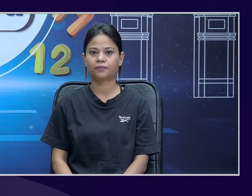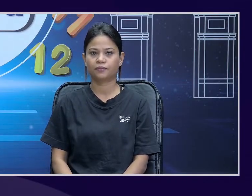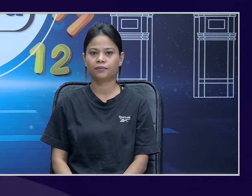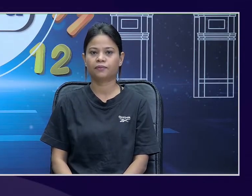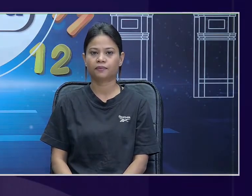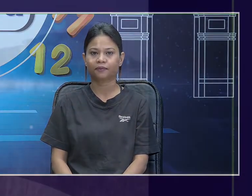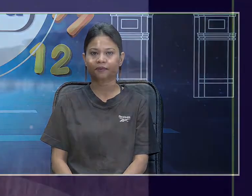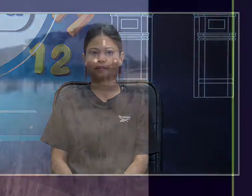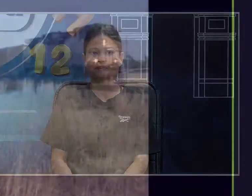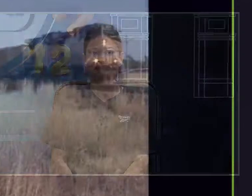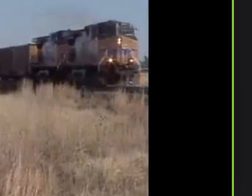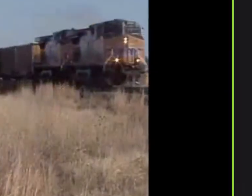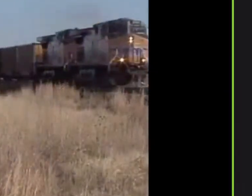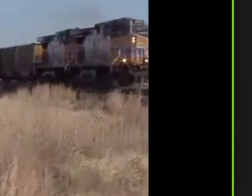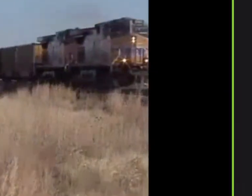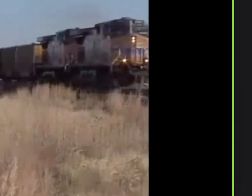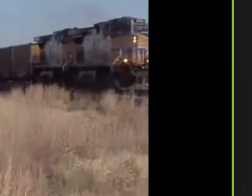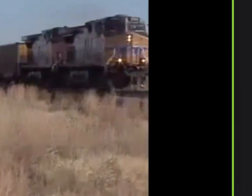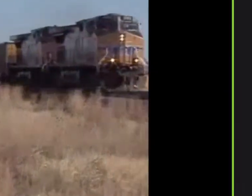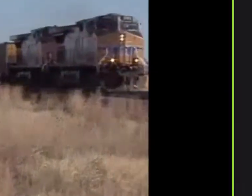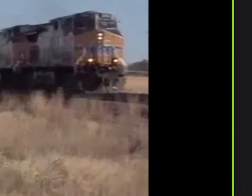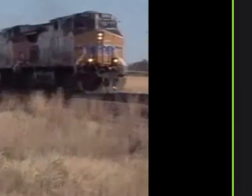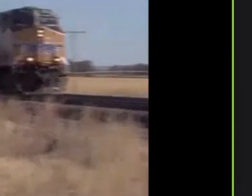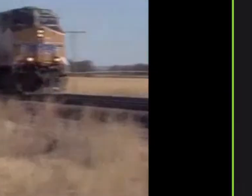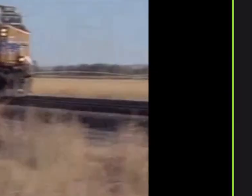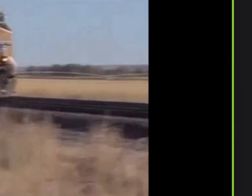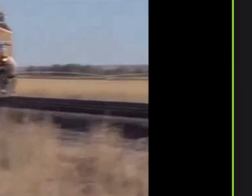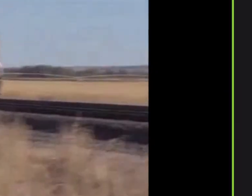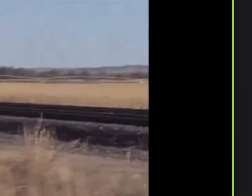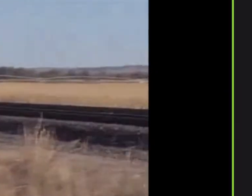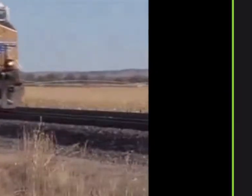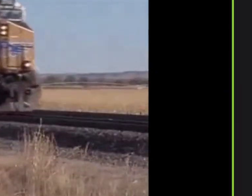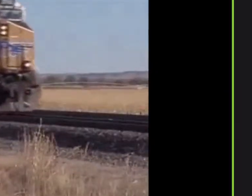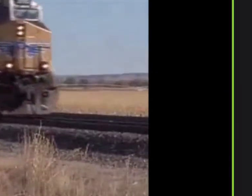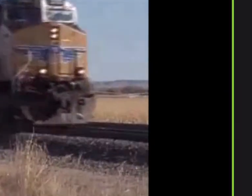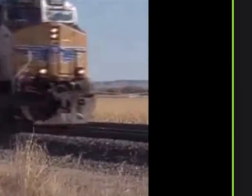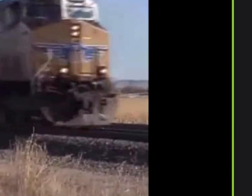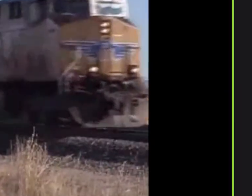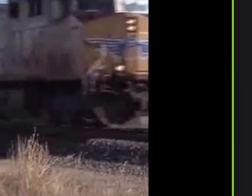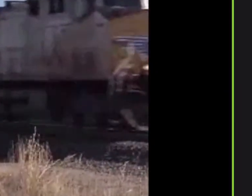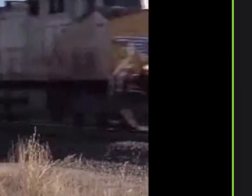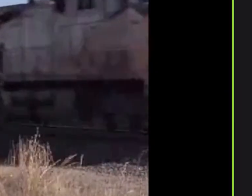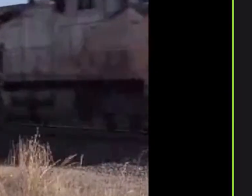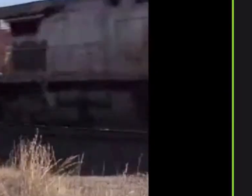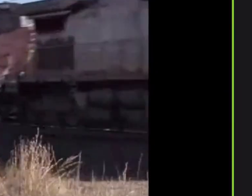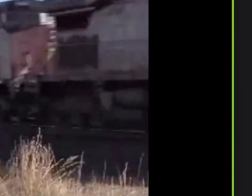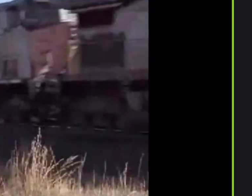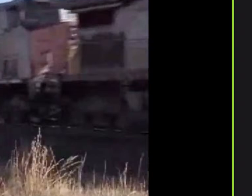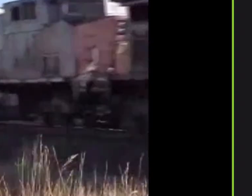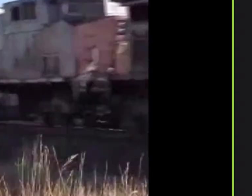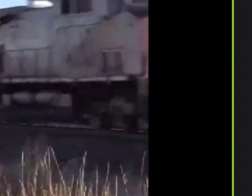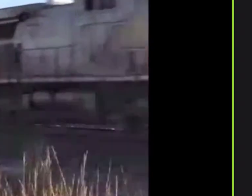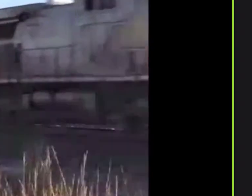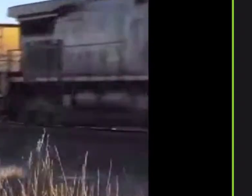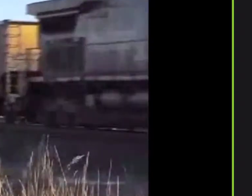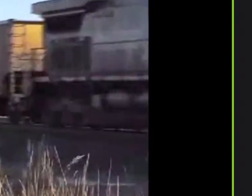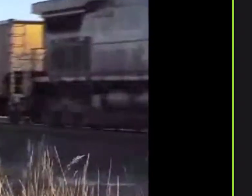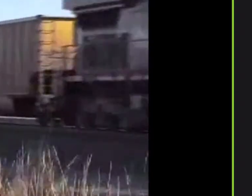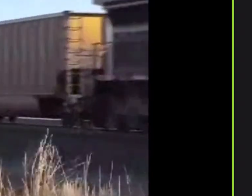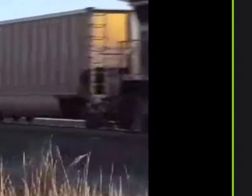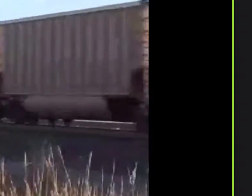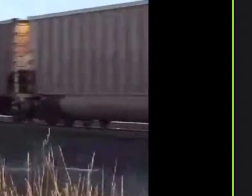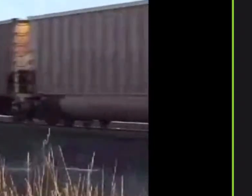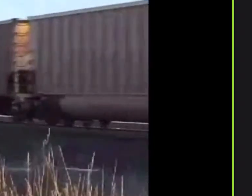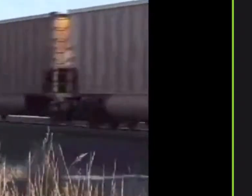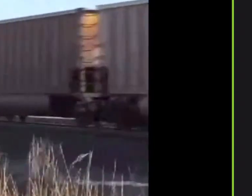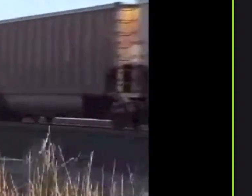That is called the freight train, or the train that carries luggage from one. Luggage in the sense it carries mail, carries,